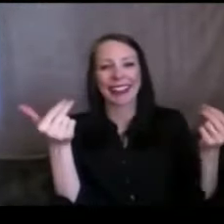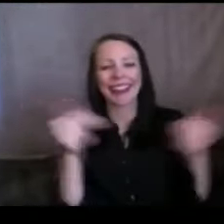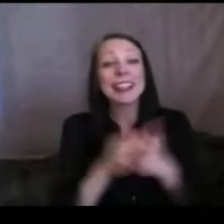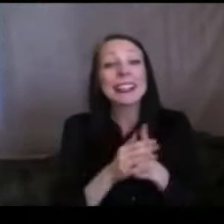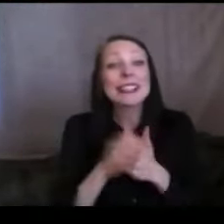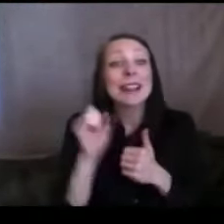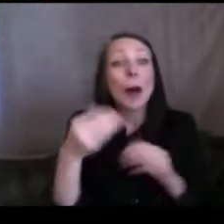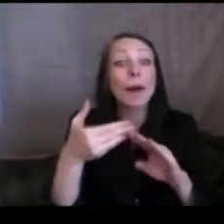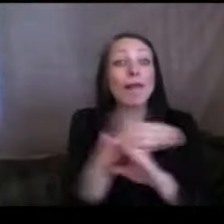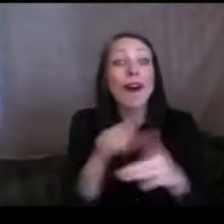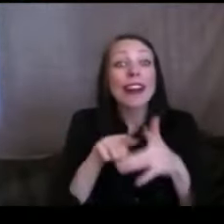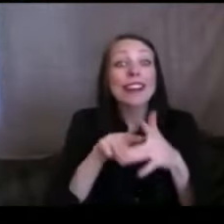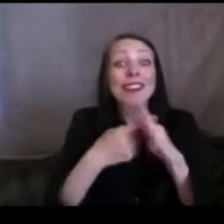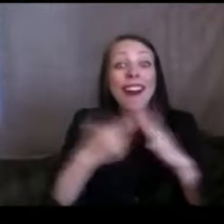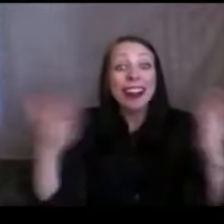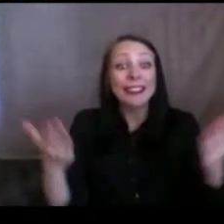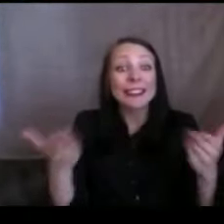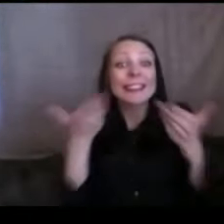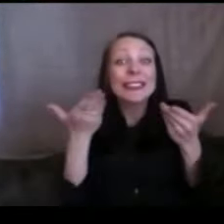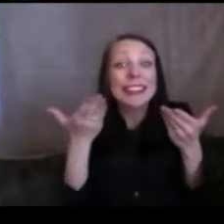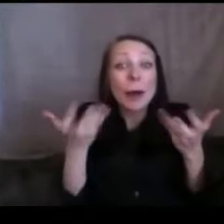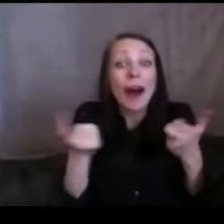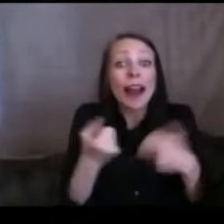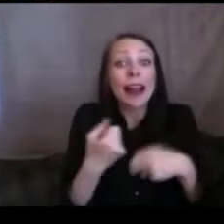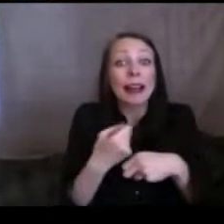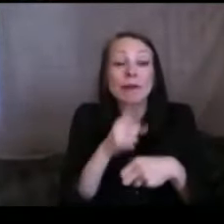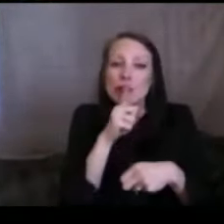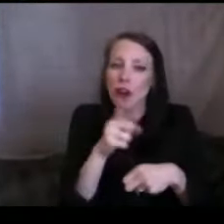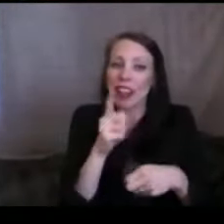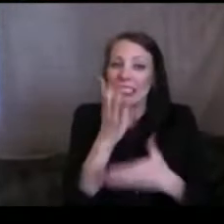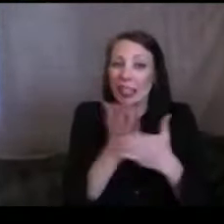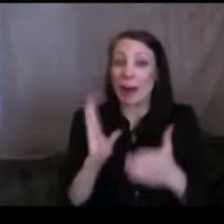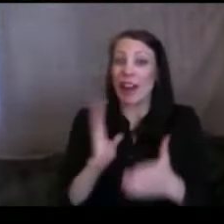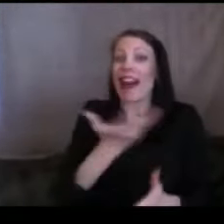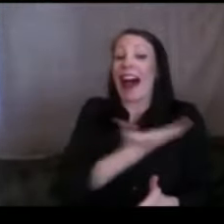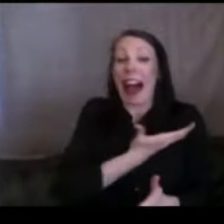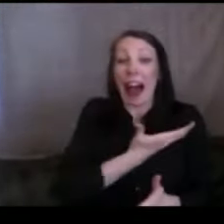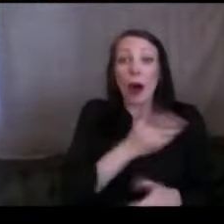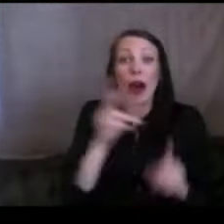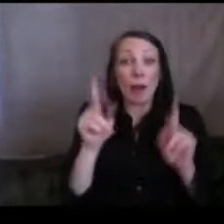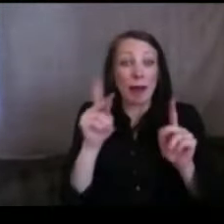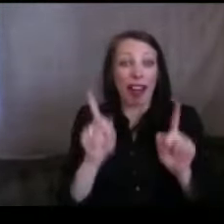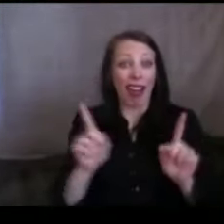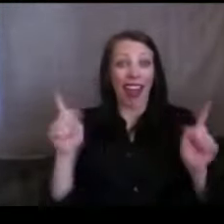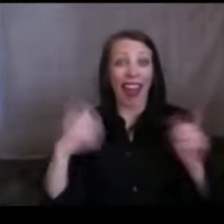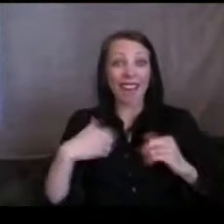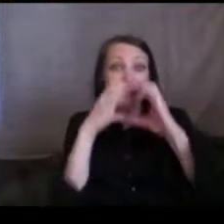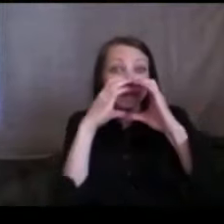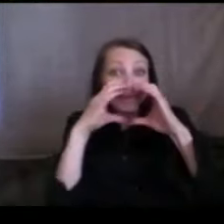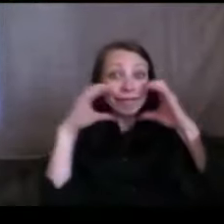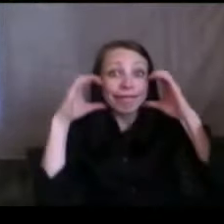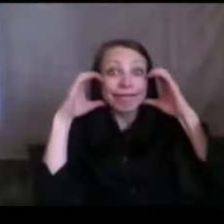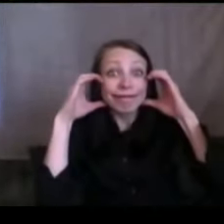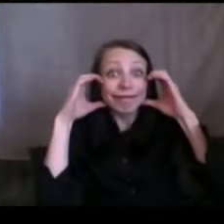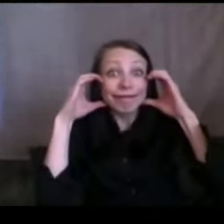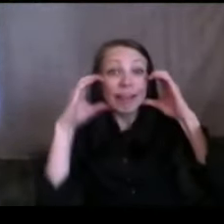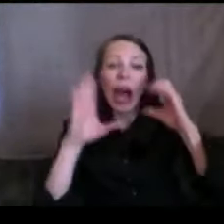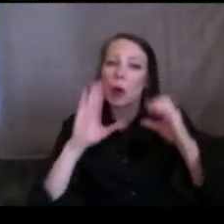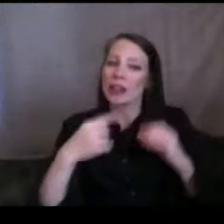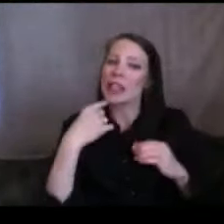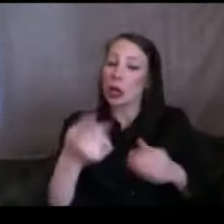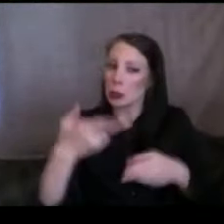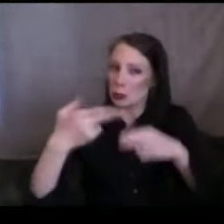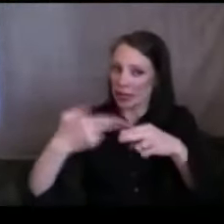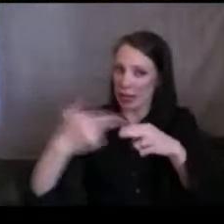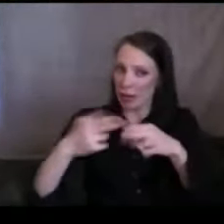today's film, I'd like to take a moment to address the fact that some of our panelists are wearing masks. I'll introduce them by name in just a